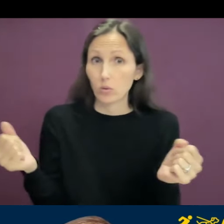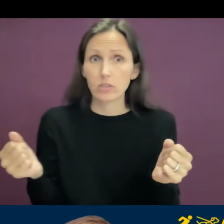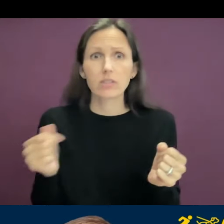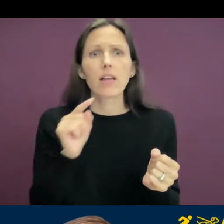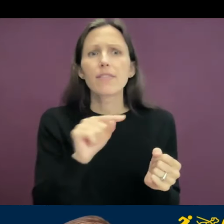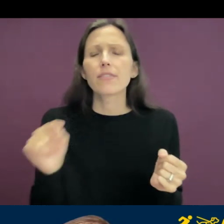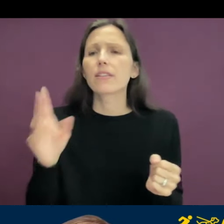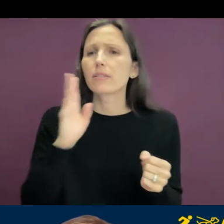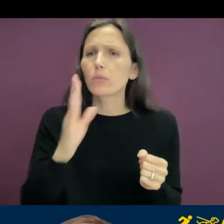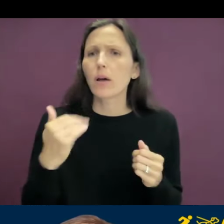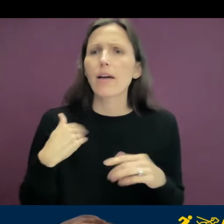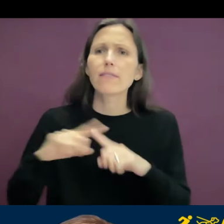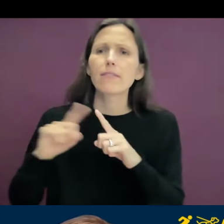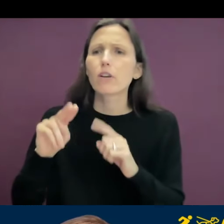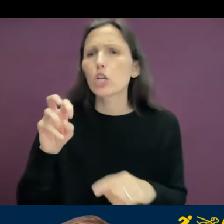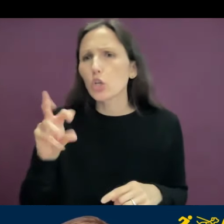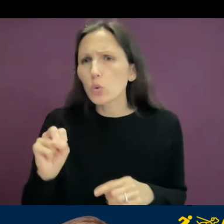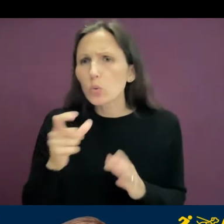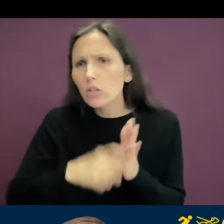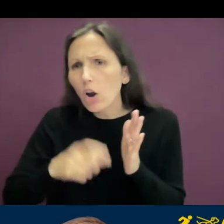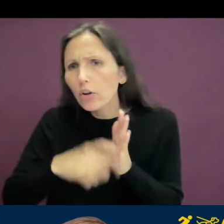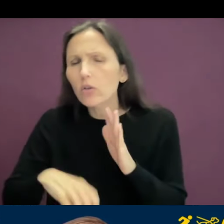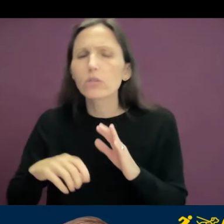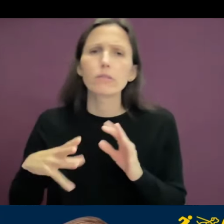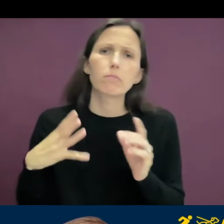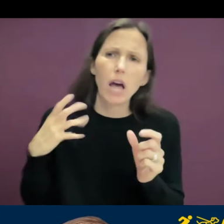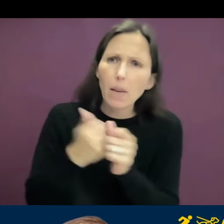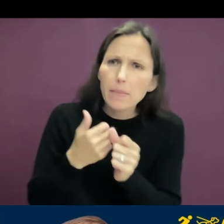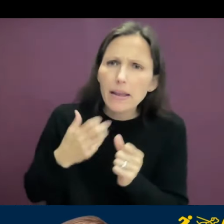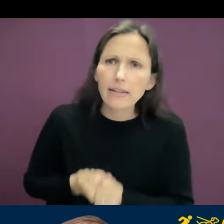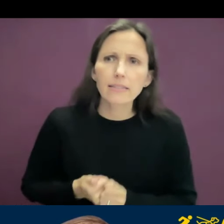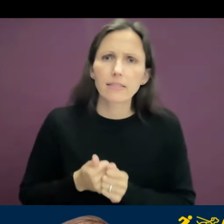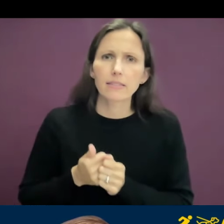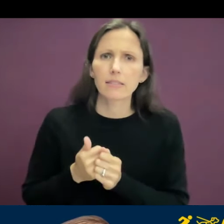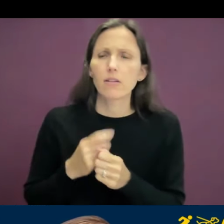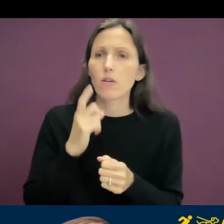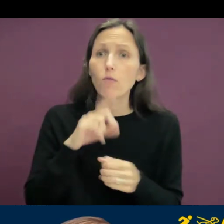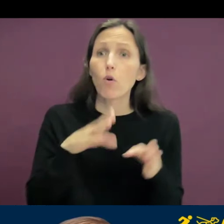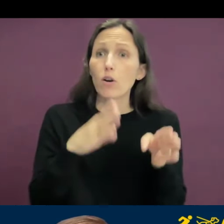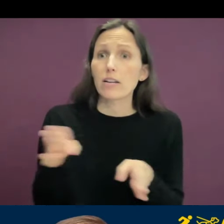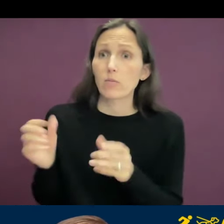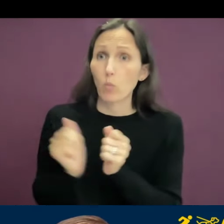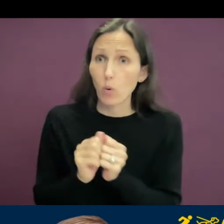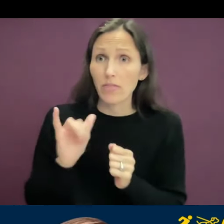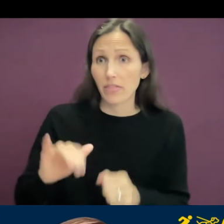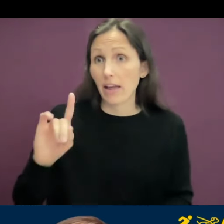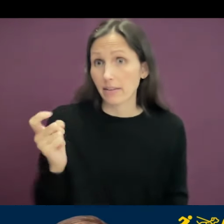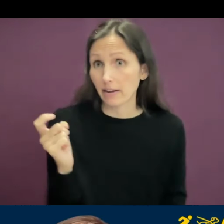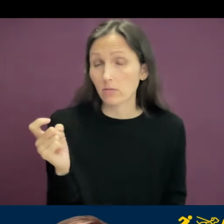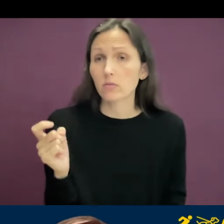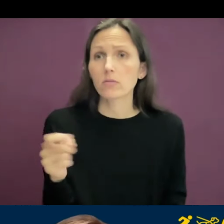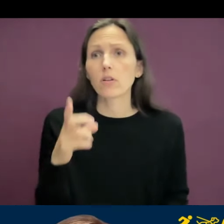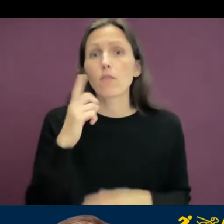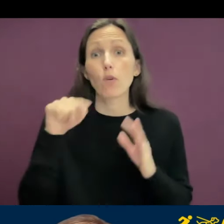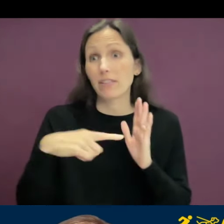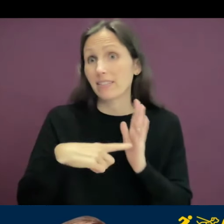to have different news articles or updates that are for individuals who have that diagnosis. So for this